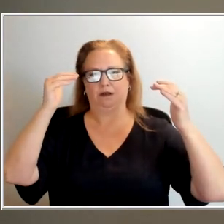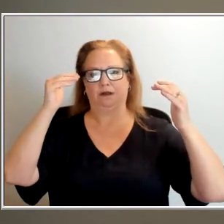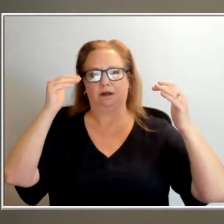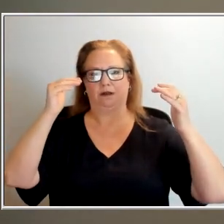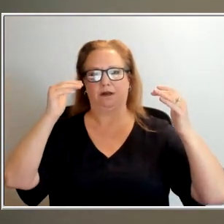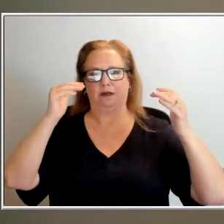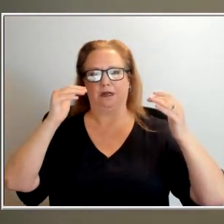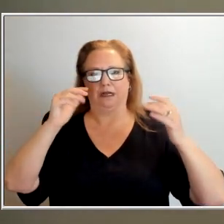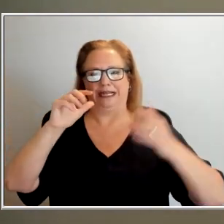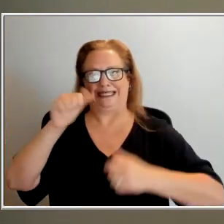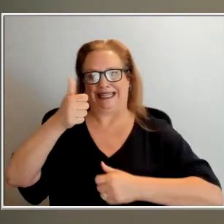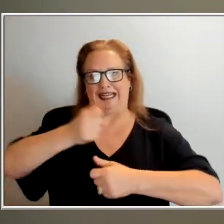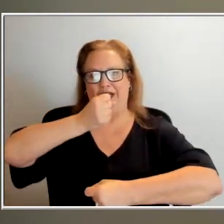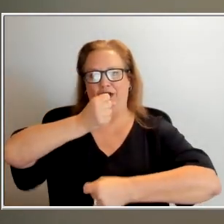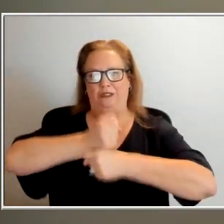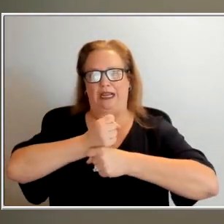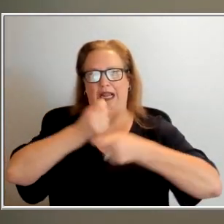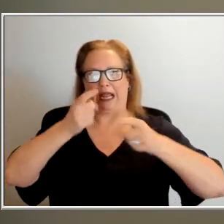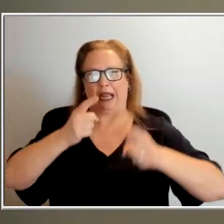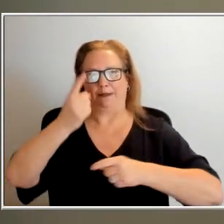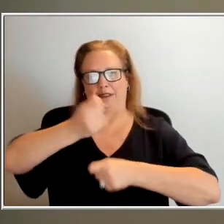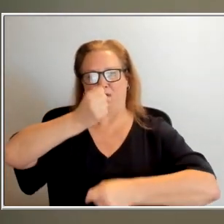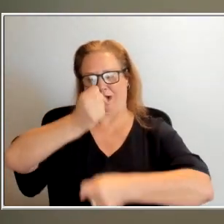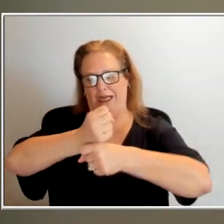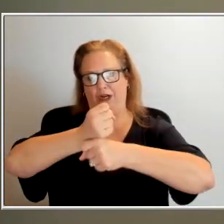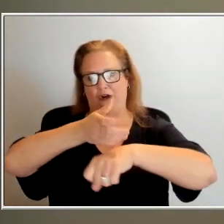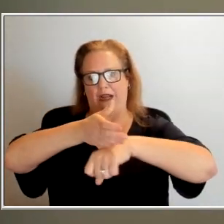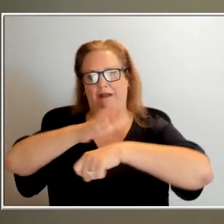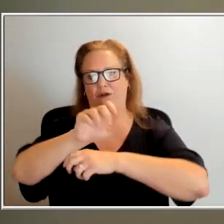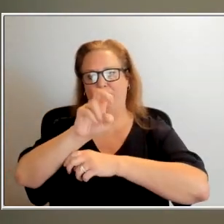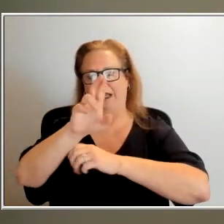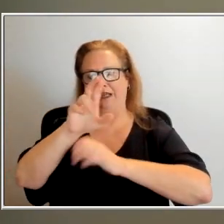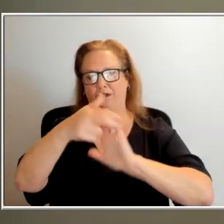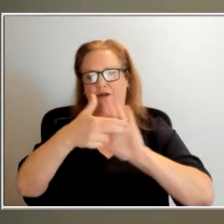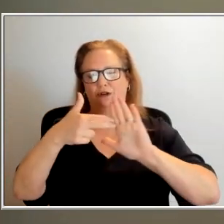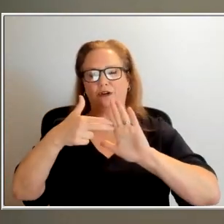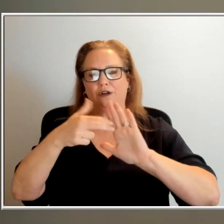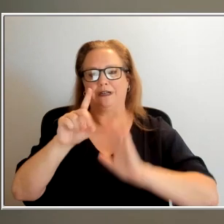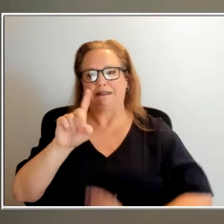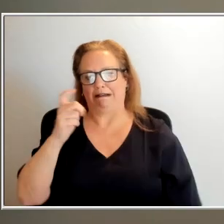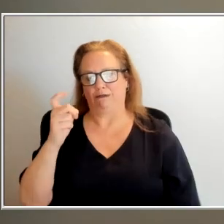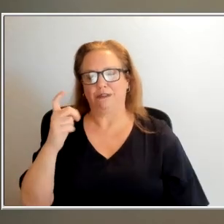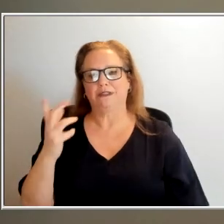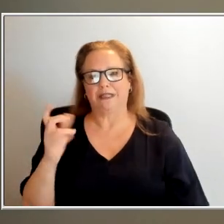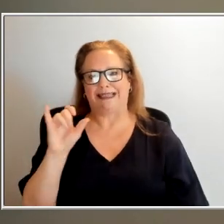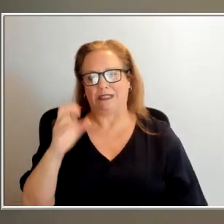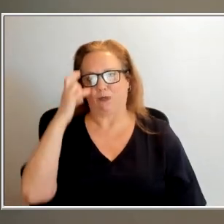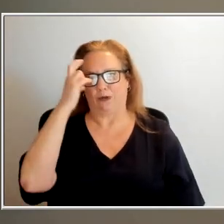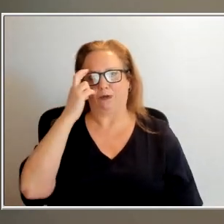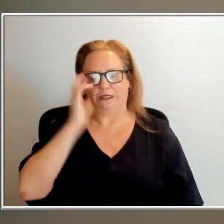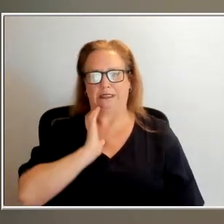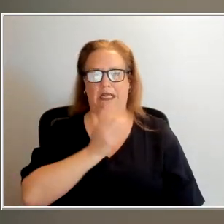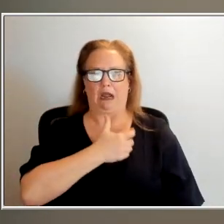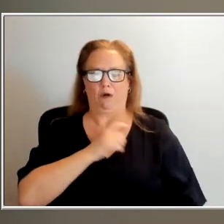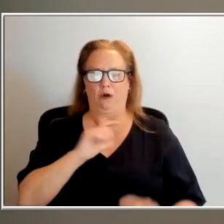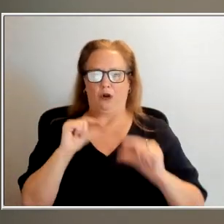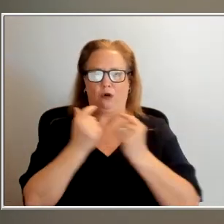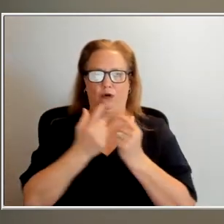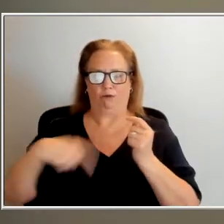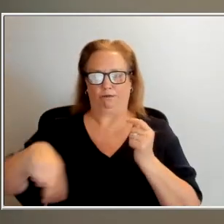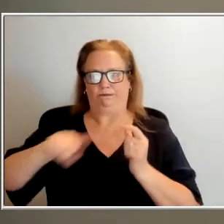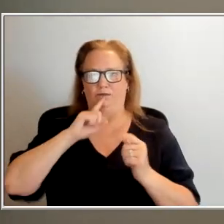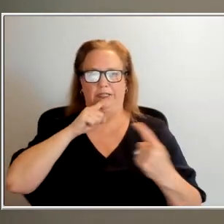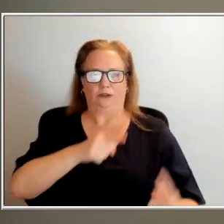in 10 years happens in 1 year after a cancer diagnosis. And that is one of the reasons that our population really struggles